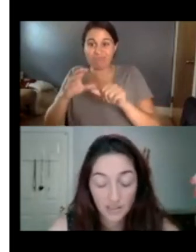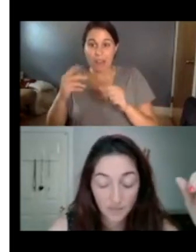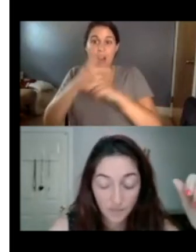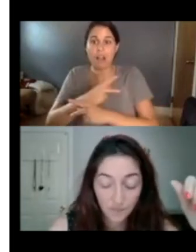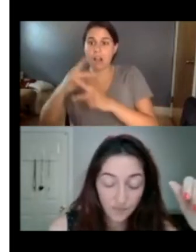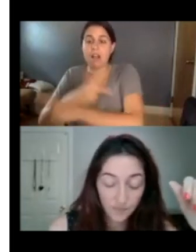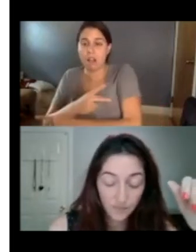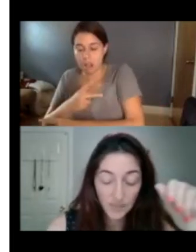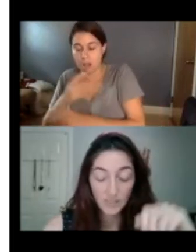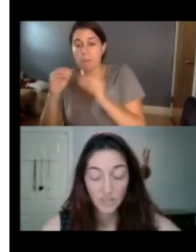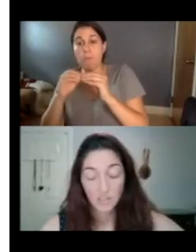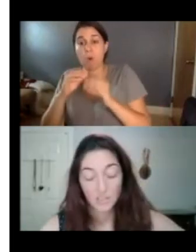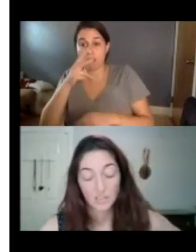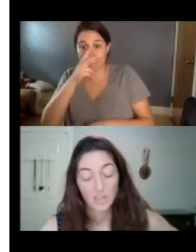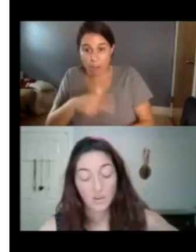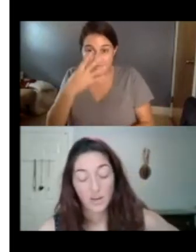nightmare production.